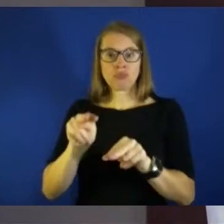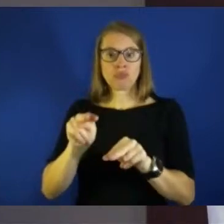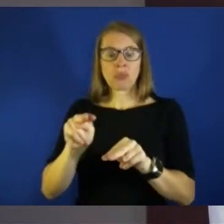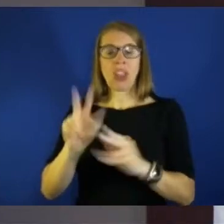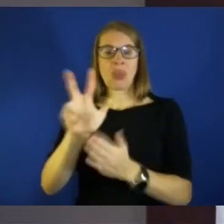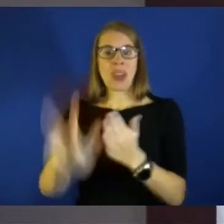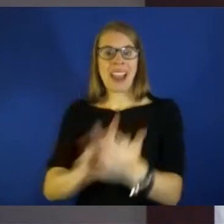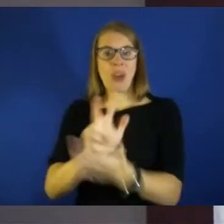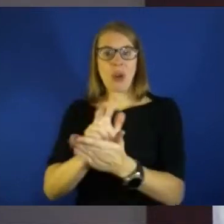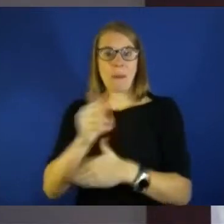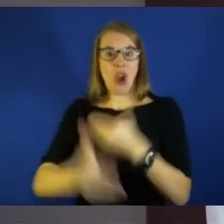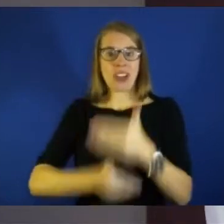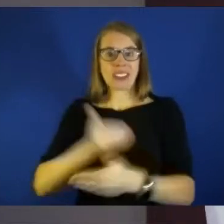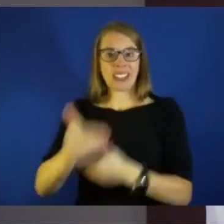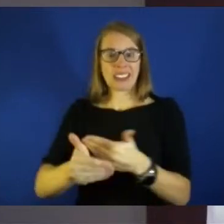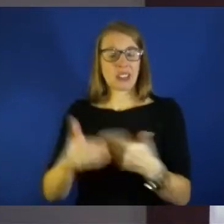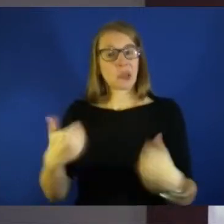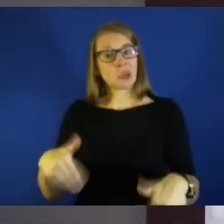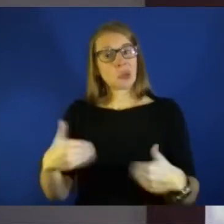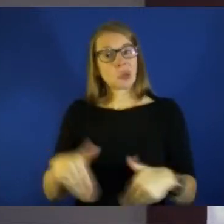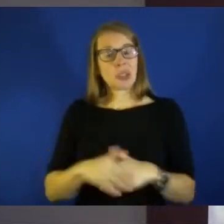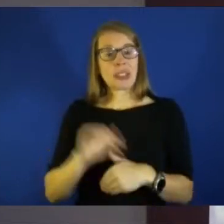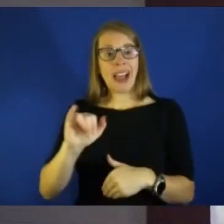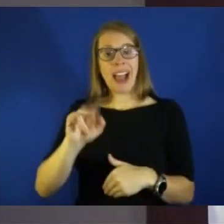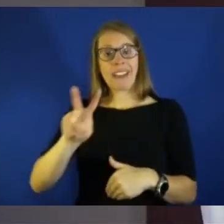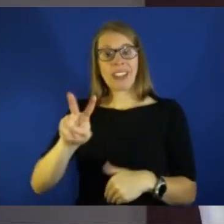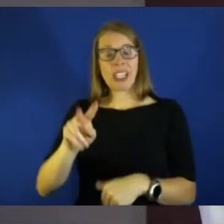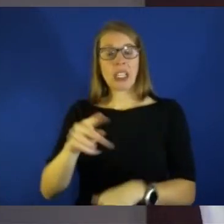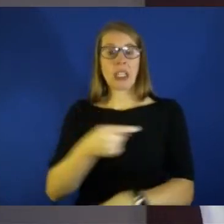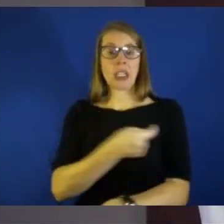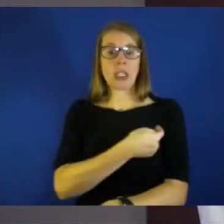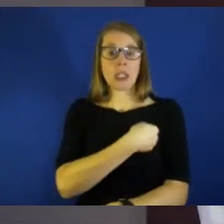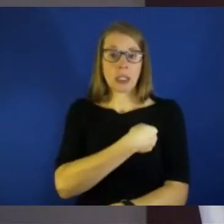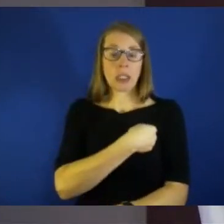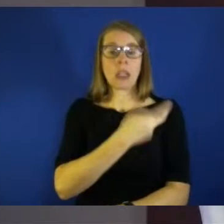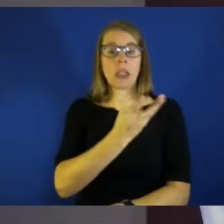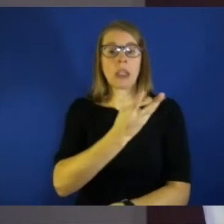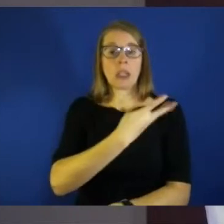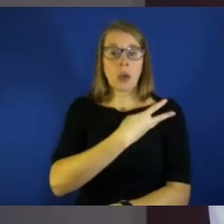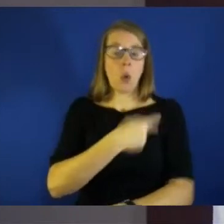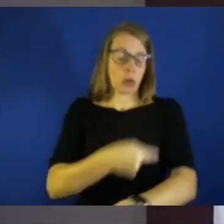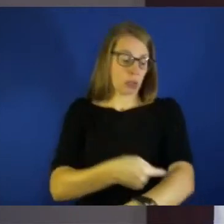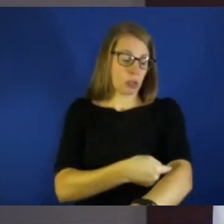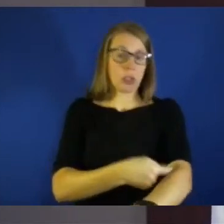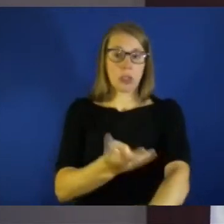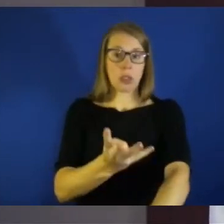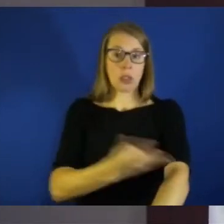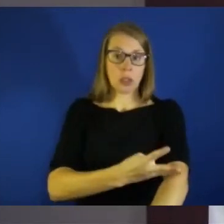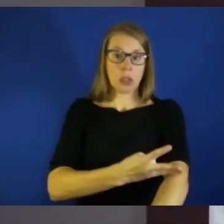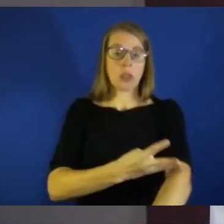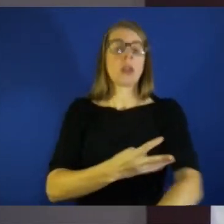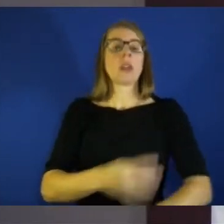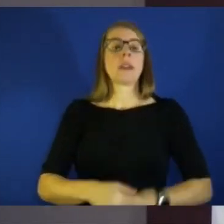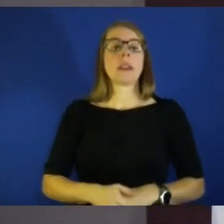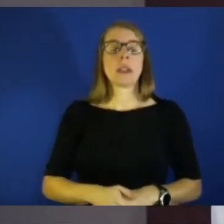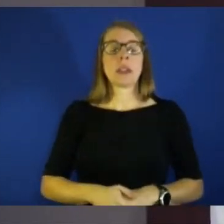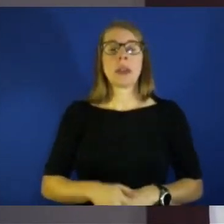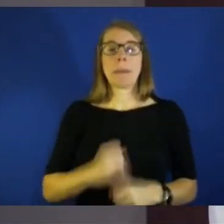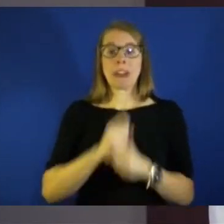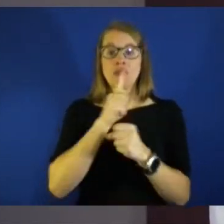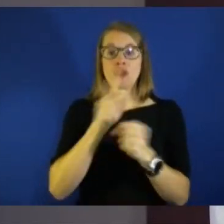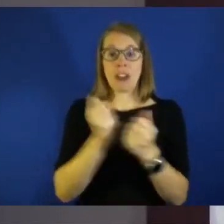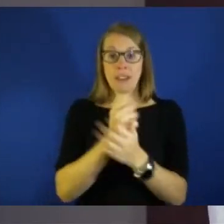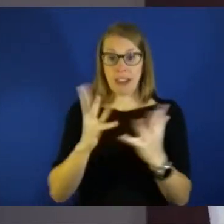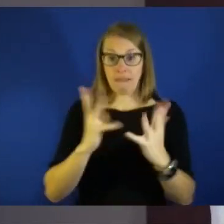And so, you have to get an IV placed in, you have to get the infusion, we have to make sure that everything goes okay afterwards. Often